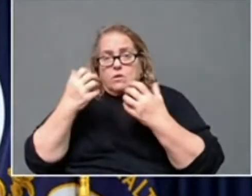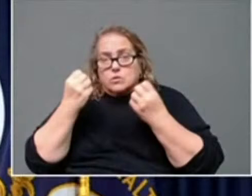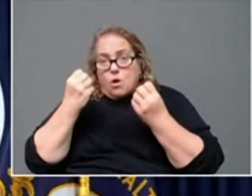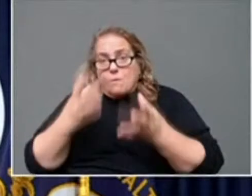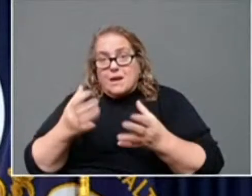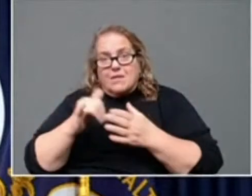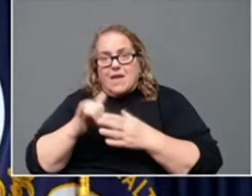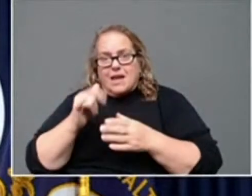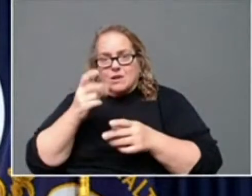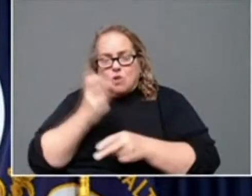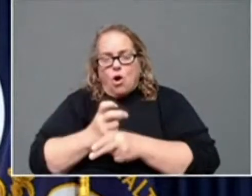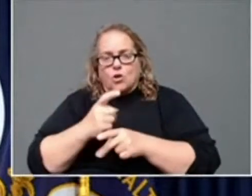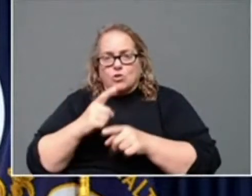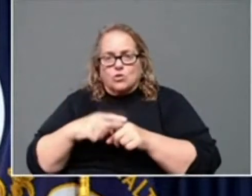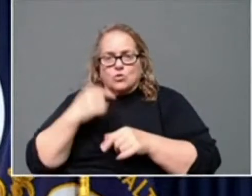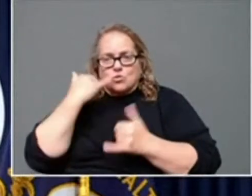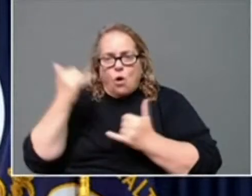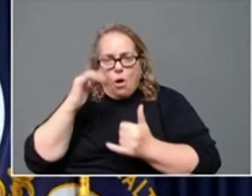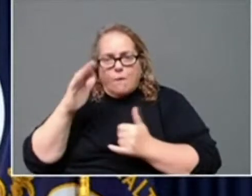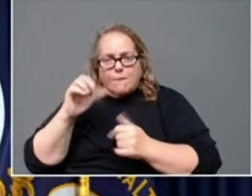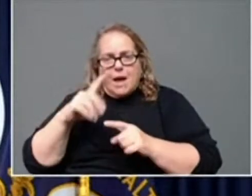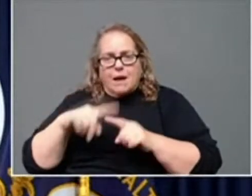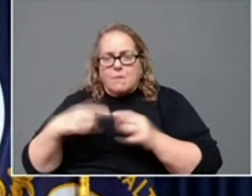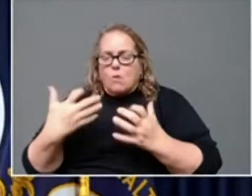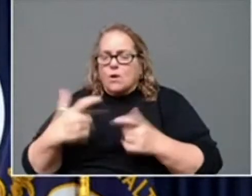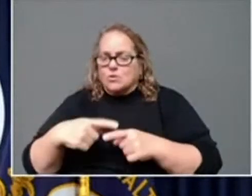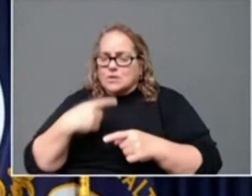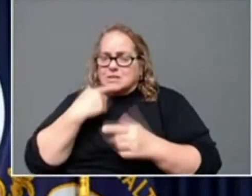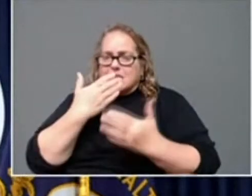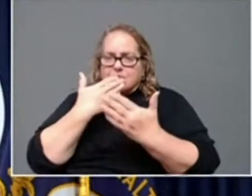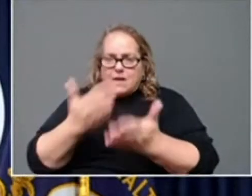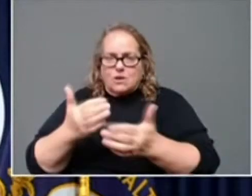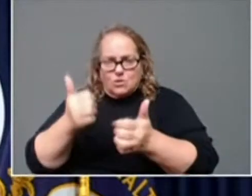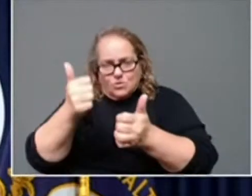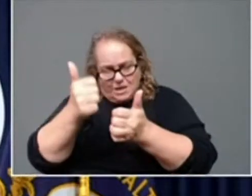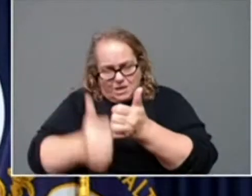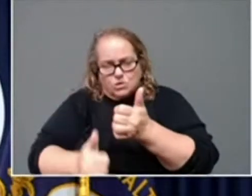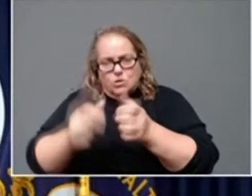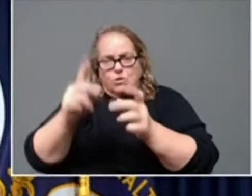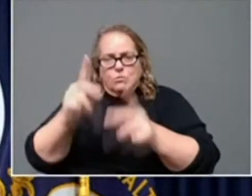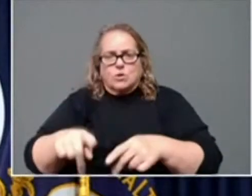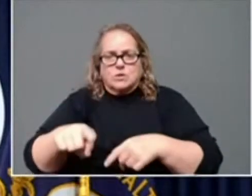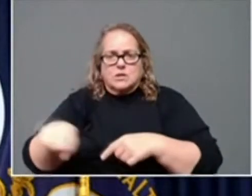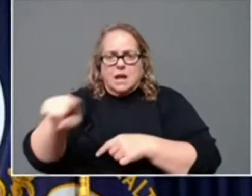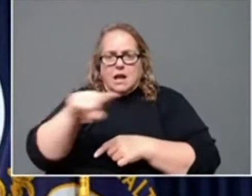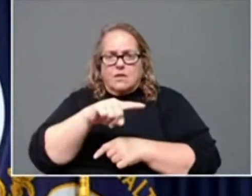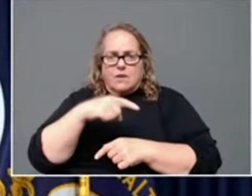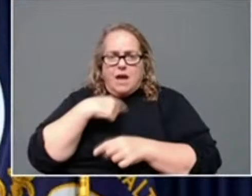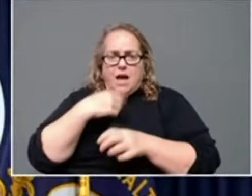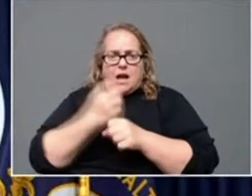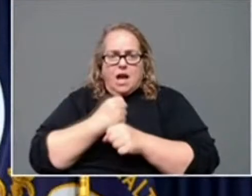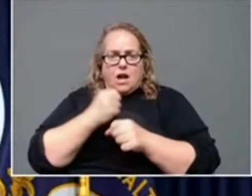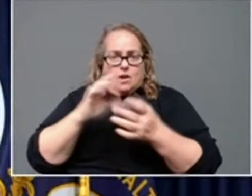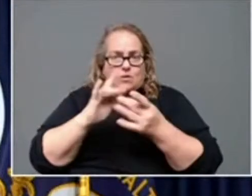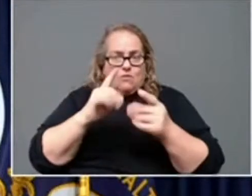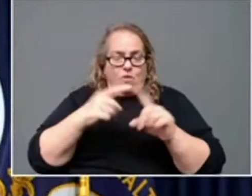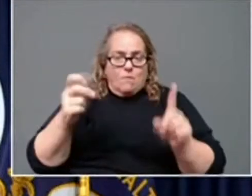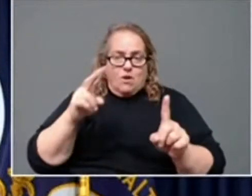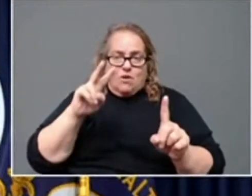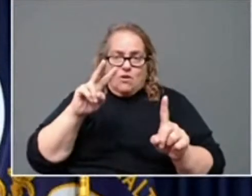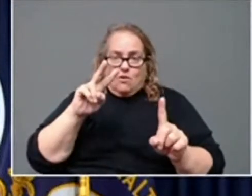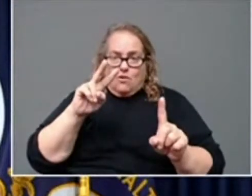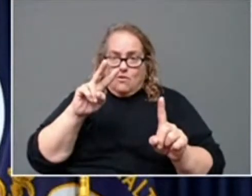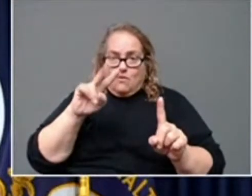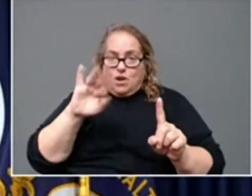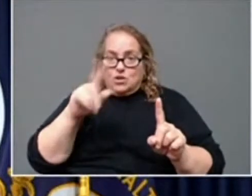hard to return them. But thank you to each and every individual out there. I got a note from Virginia's governor that I haven't been able to call back that they're doing a